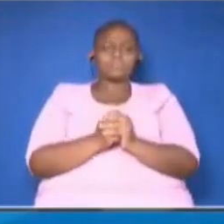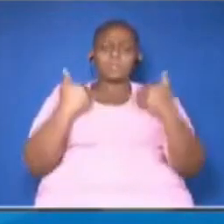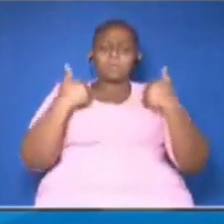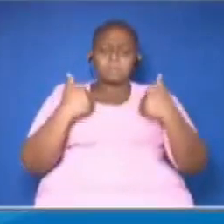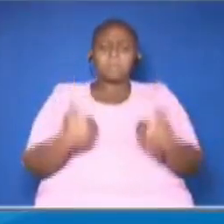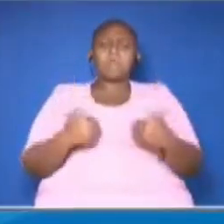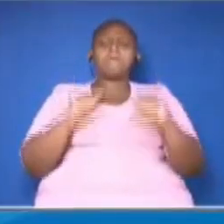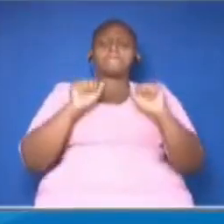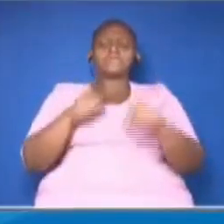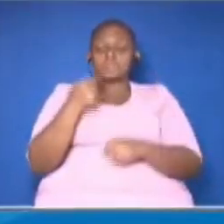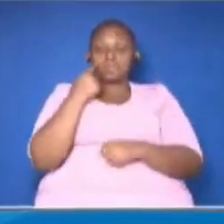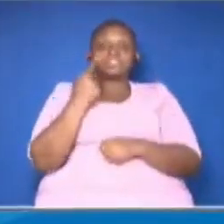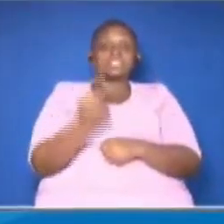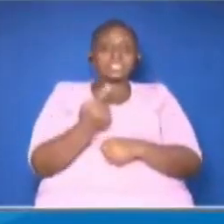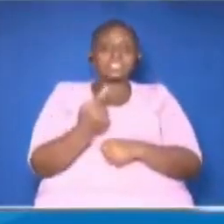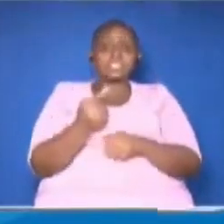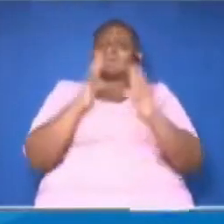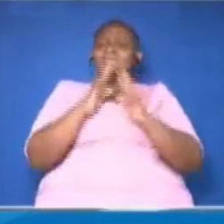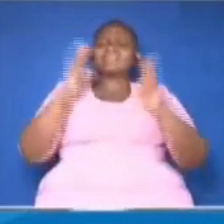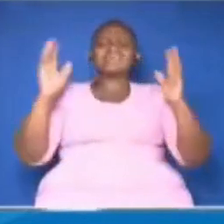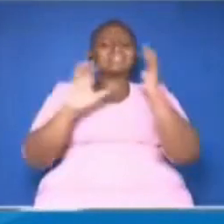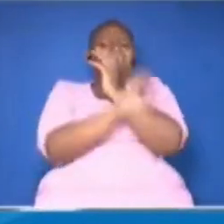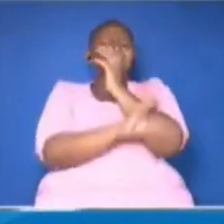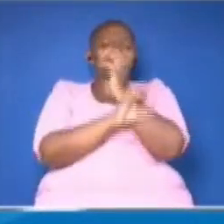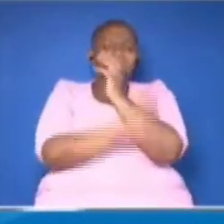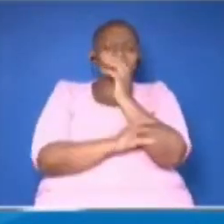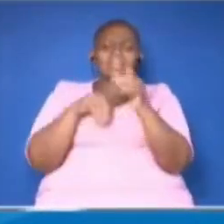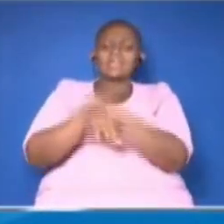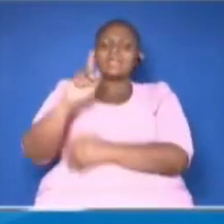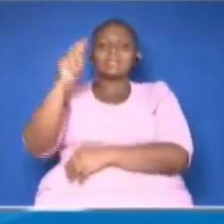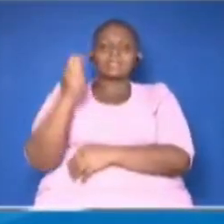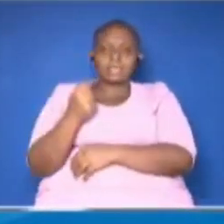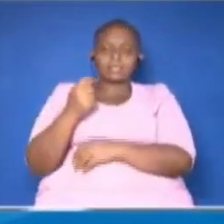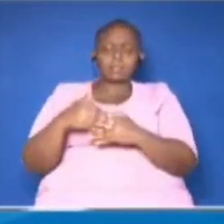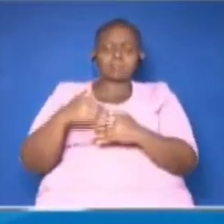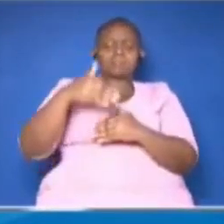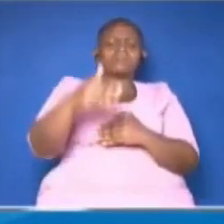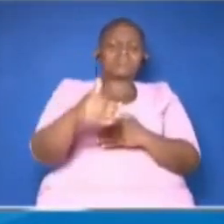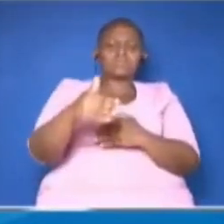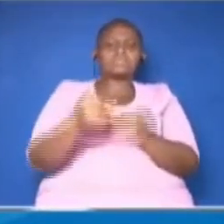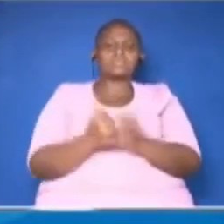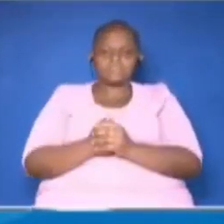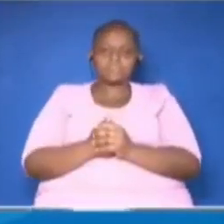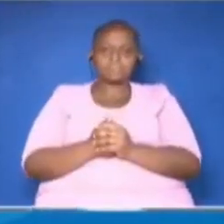I can already see a great country in Kenya going into the future.